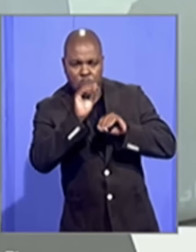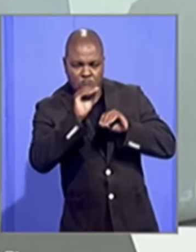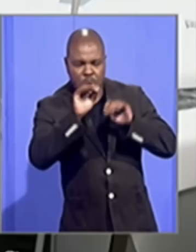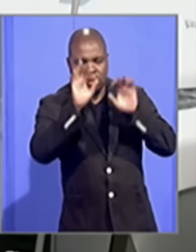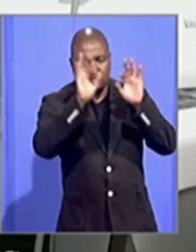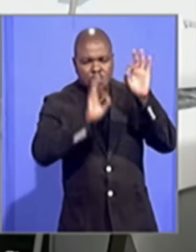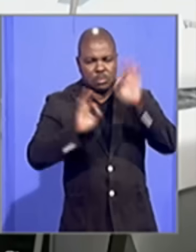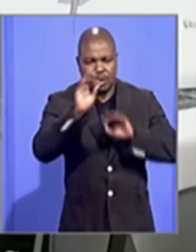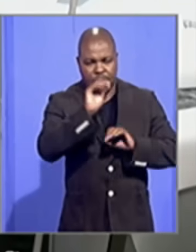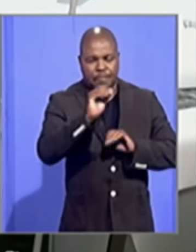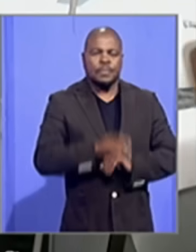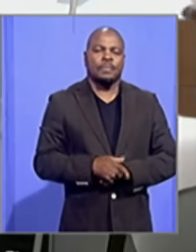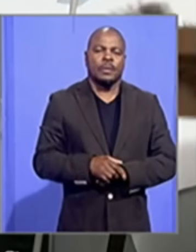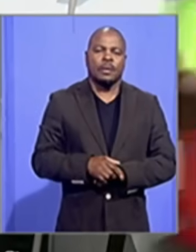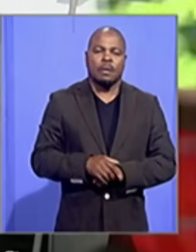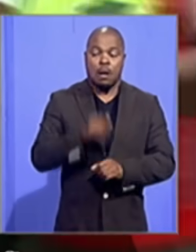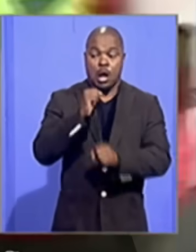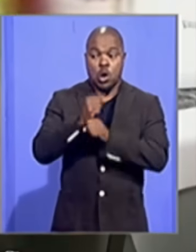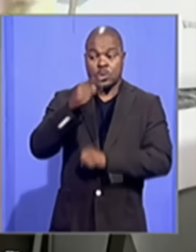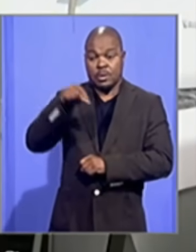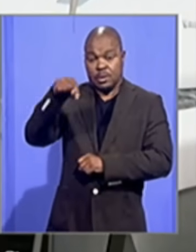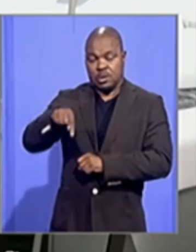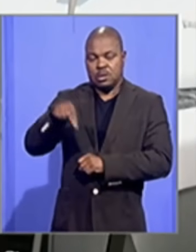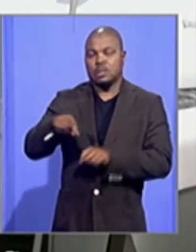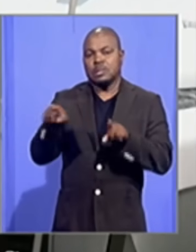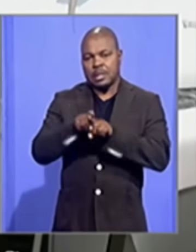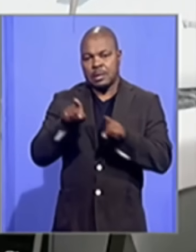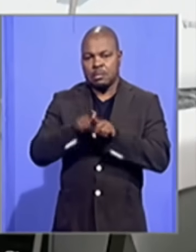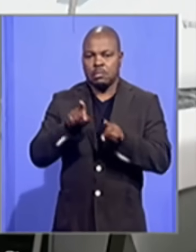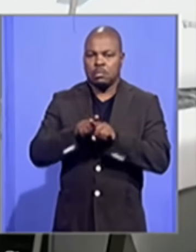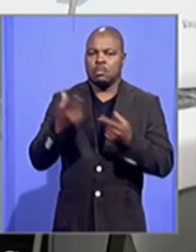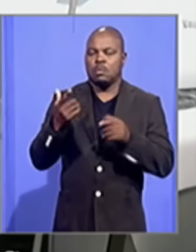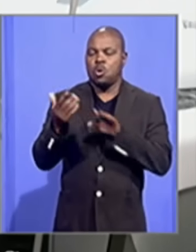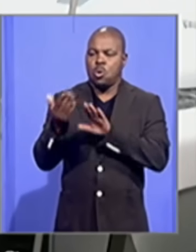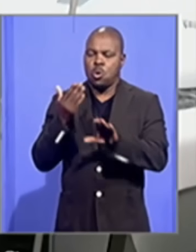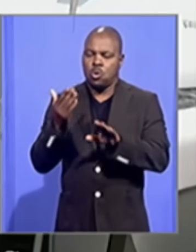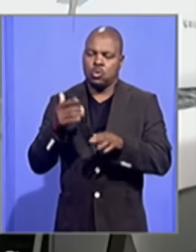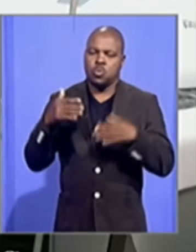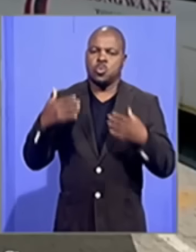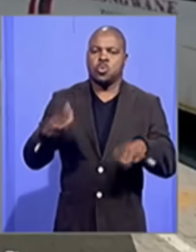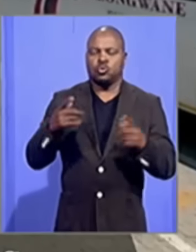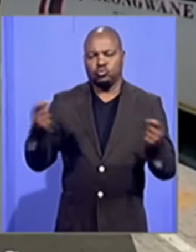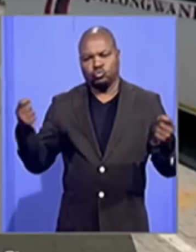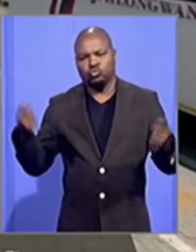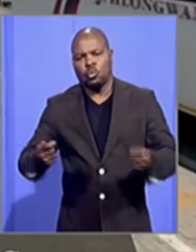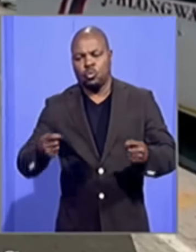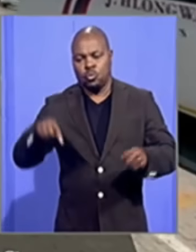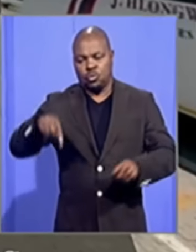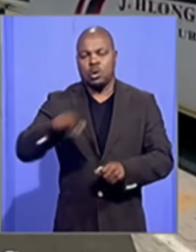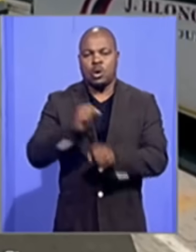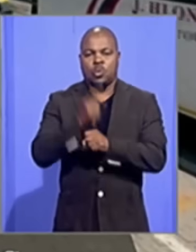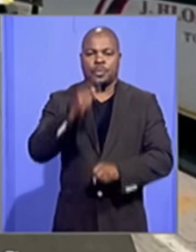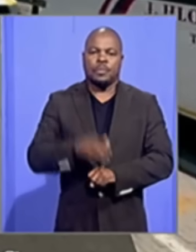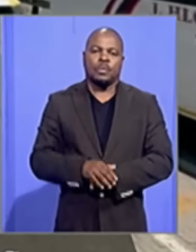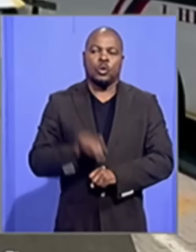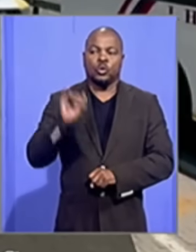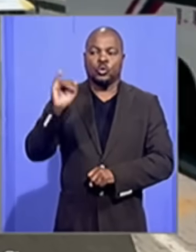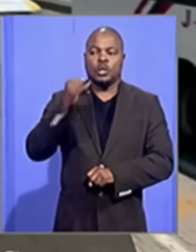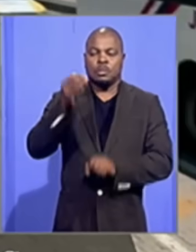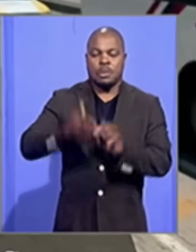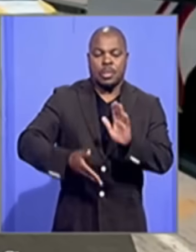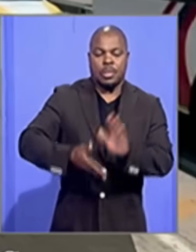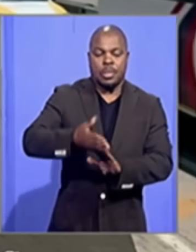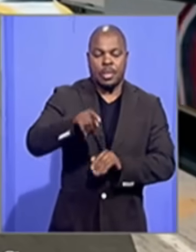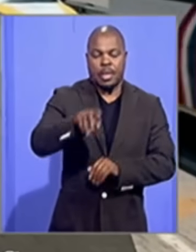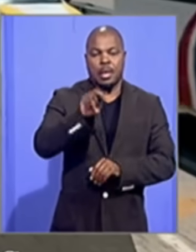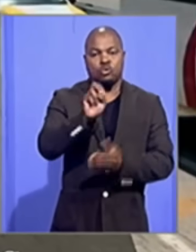porofense. Kgabagare mo Gauteng go gagamaditswe tsamaiso ya molao go ralala porofense. Mmila o lebileng kwa Johannesburg wa